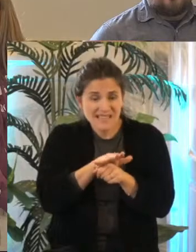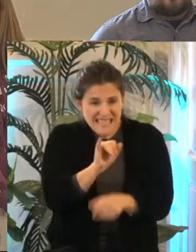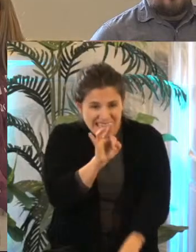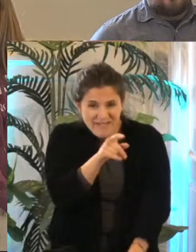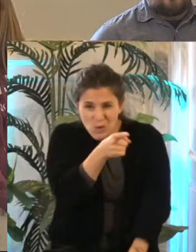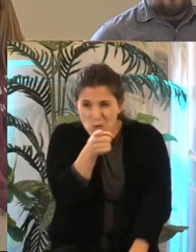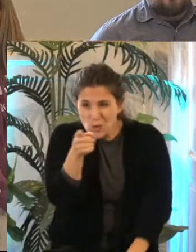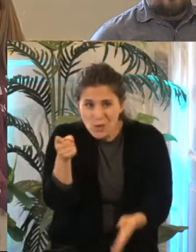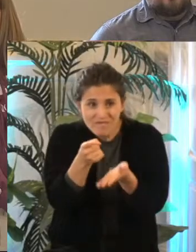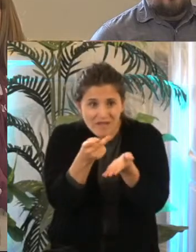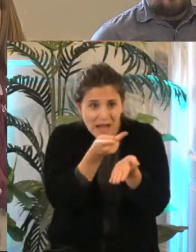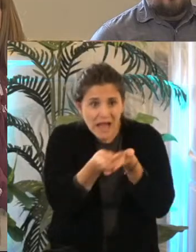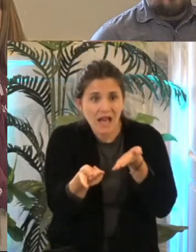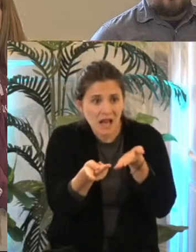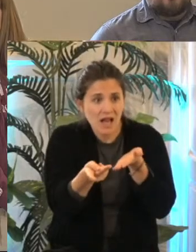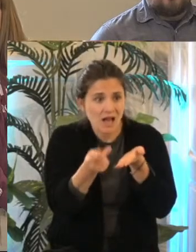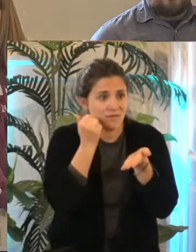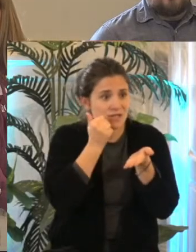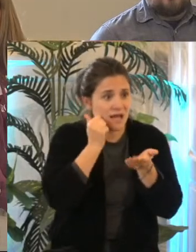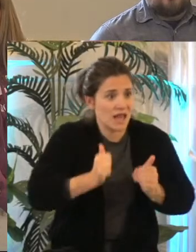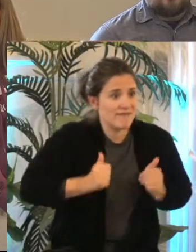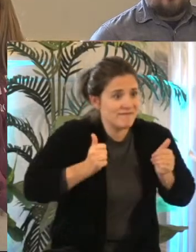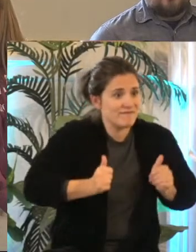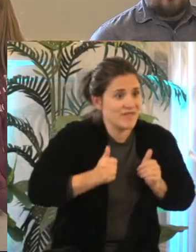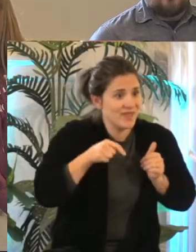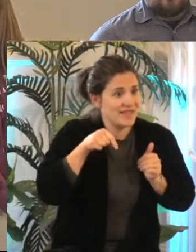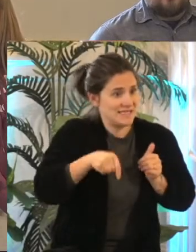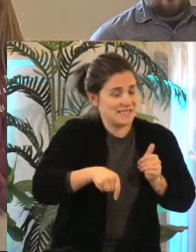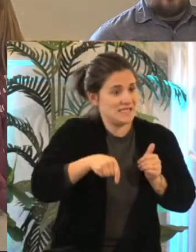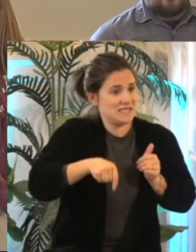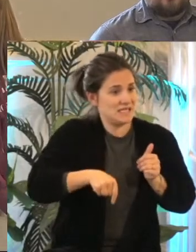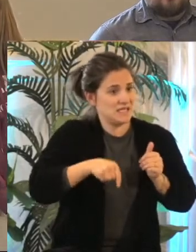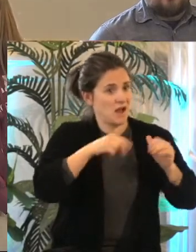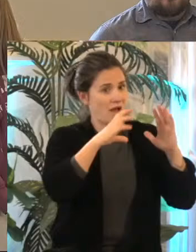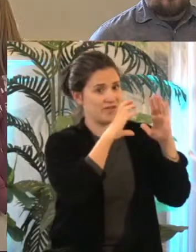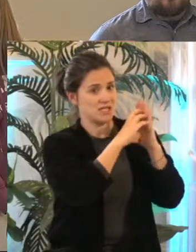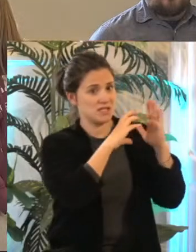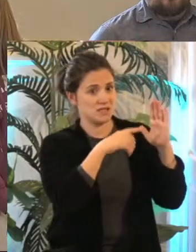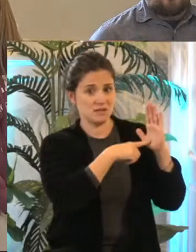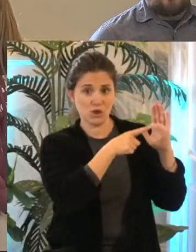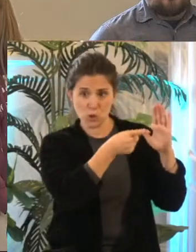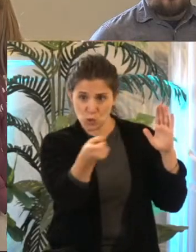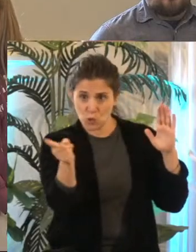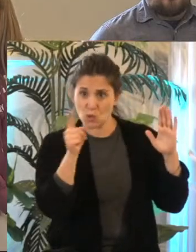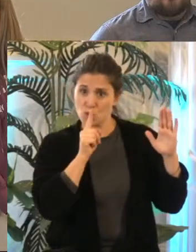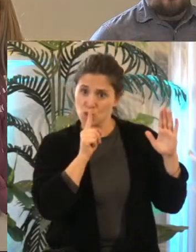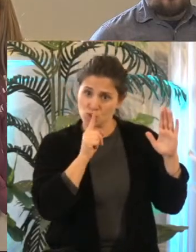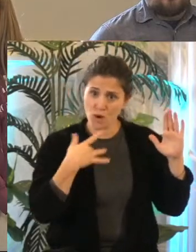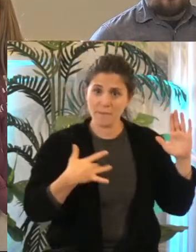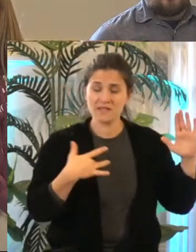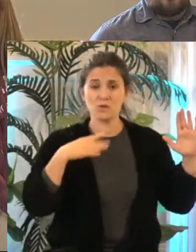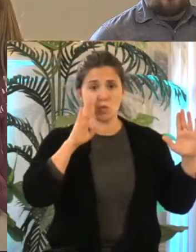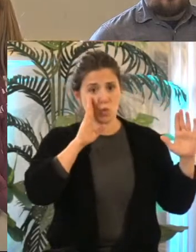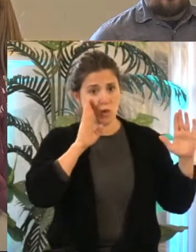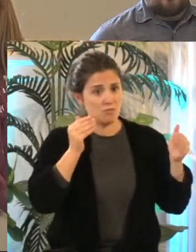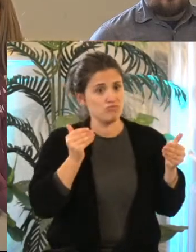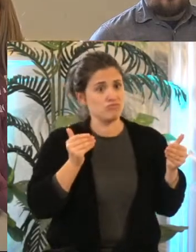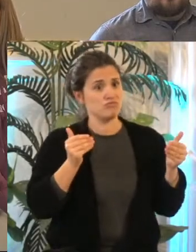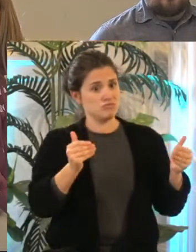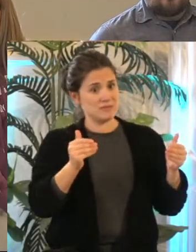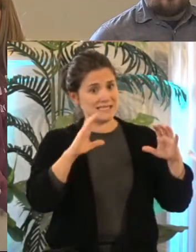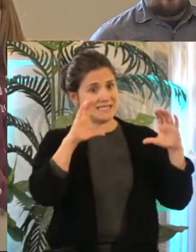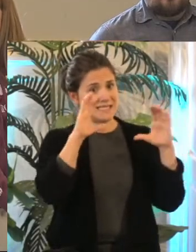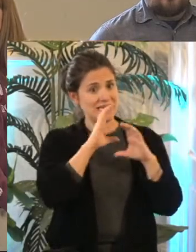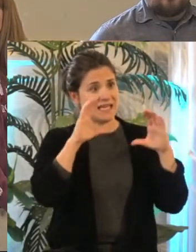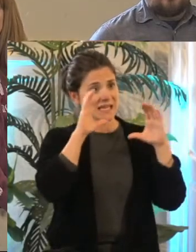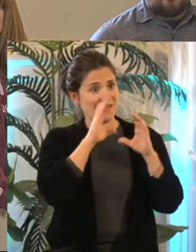or fail in living our covenant, will you take responsibility, seek forgiveness, and begin again in love? please say, if